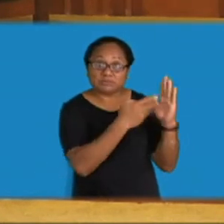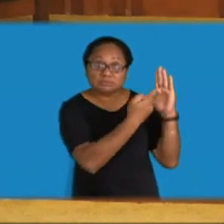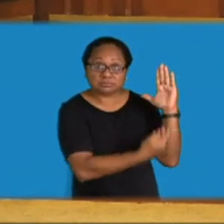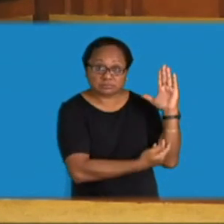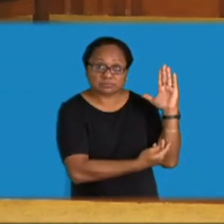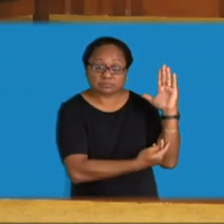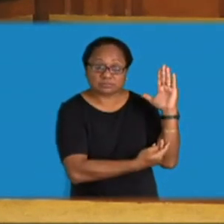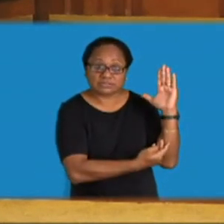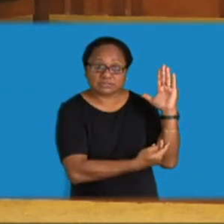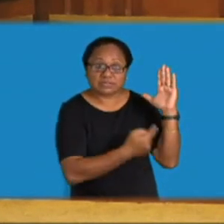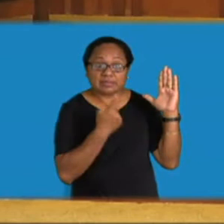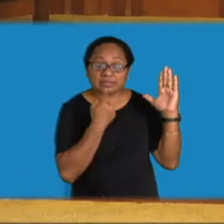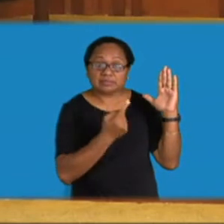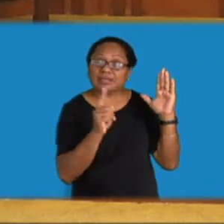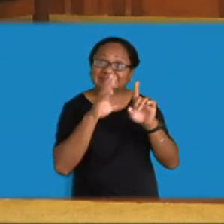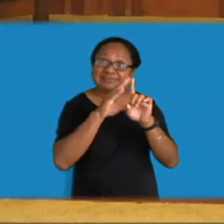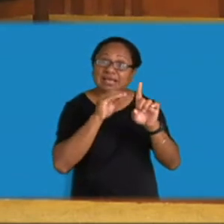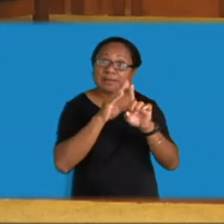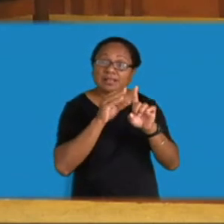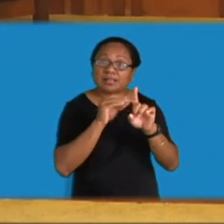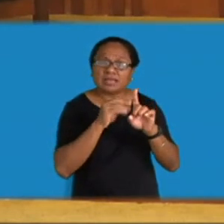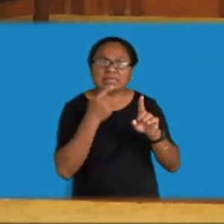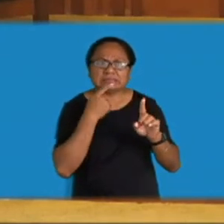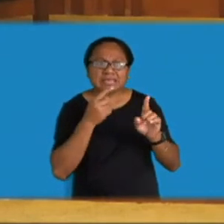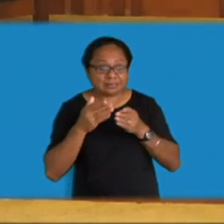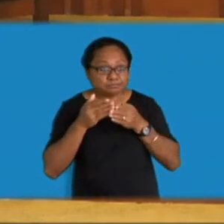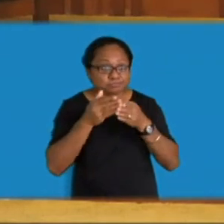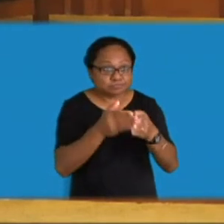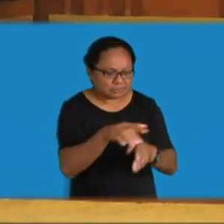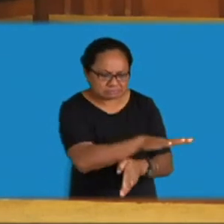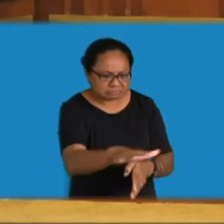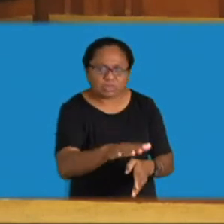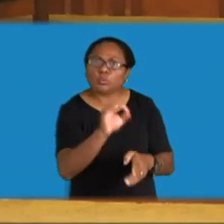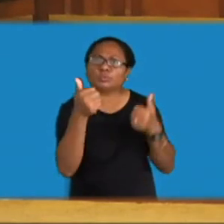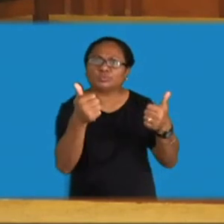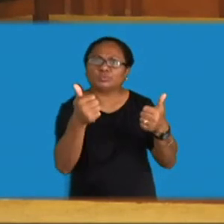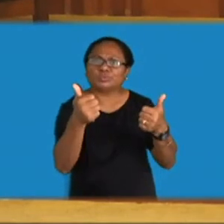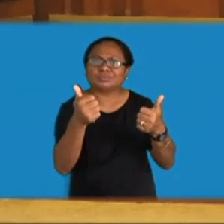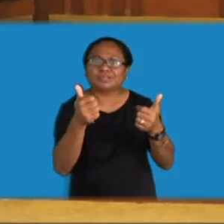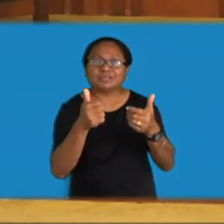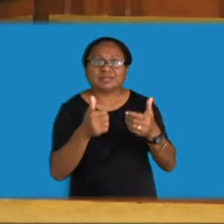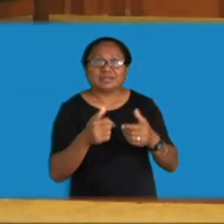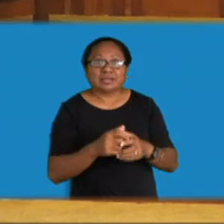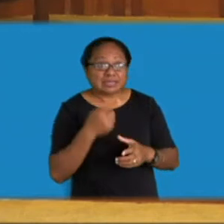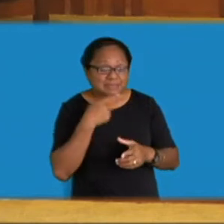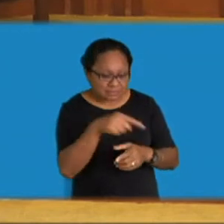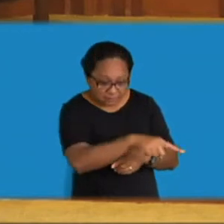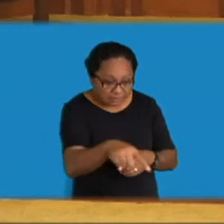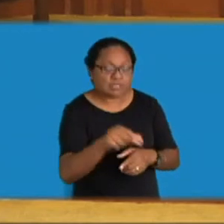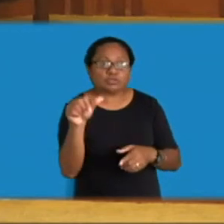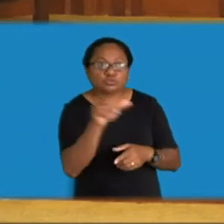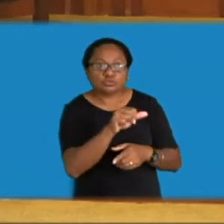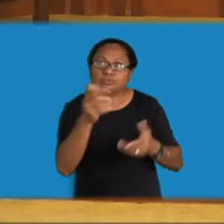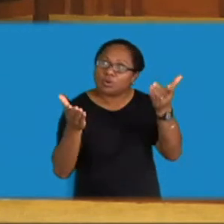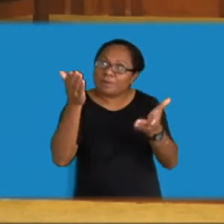says, for example, that our ports are not good. And in fact, a good port should have a rating of 8